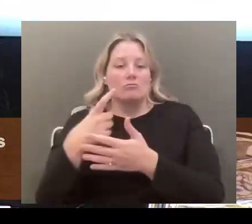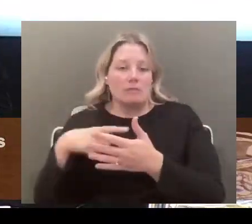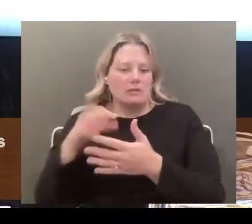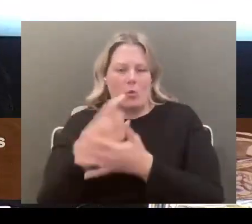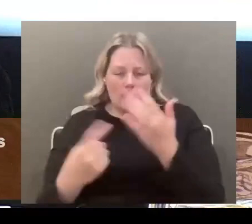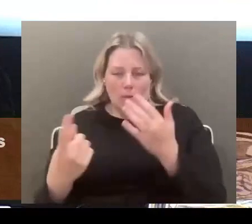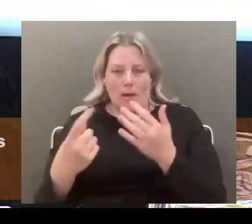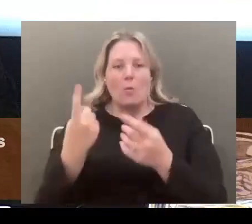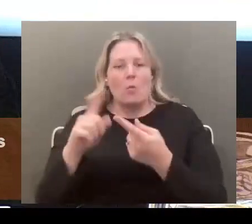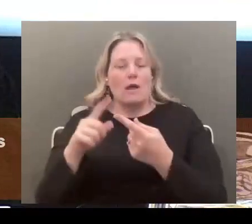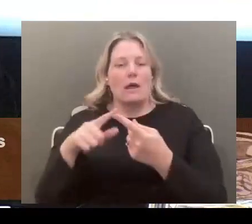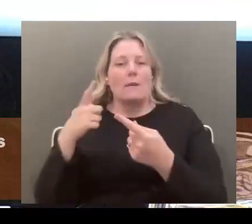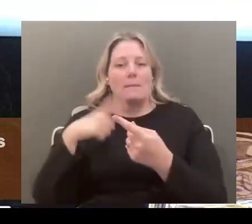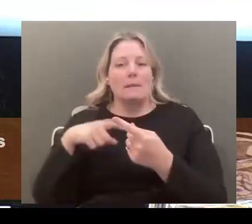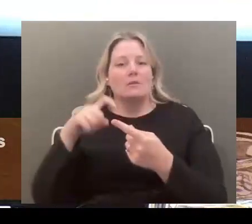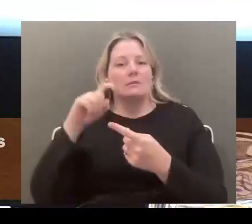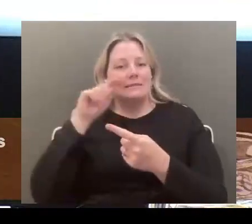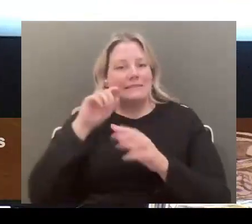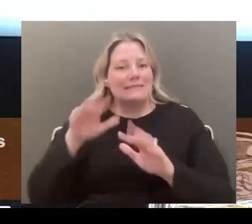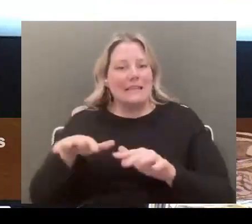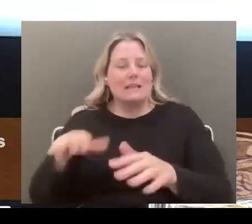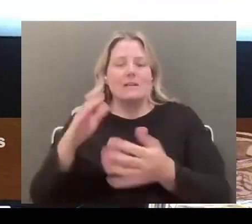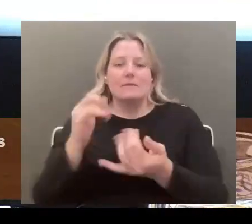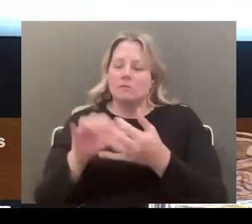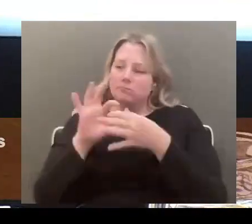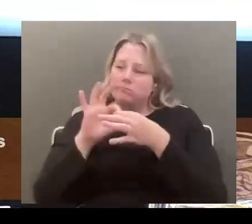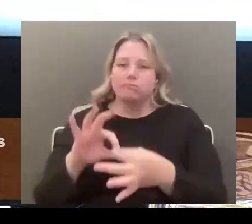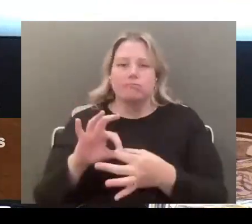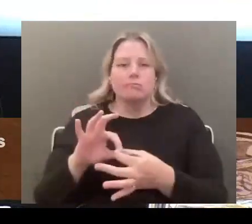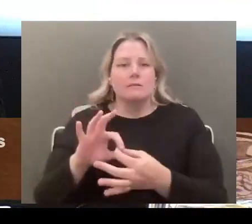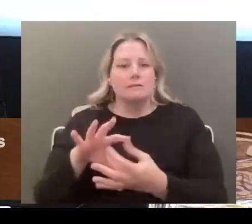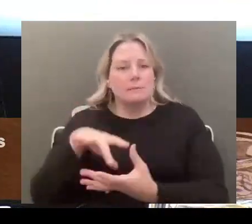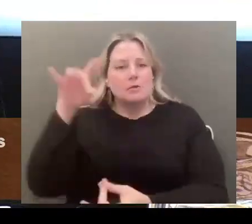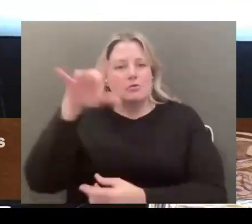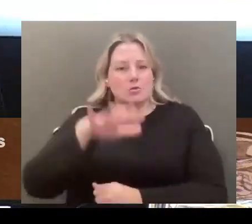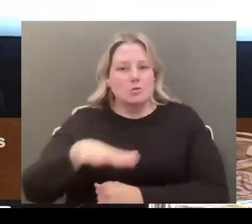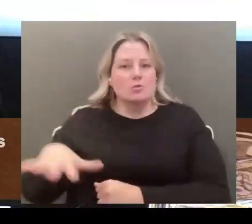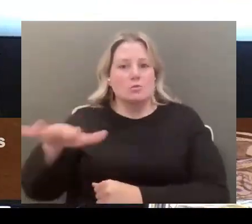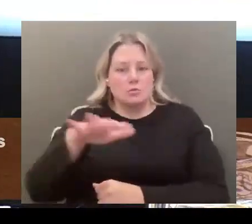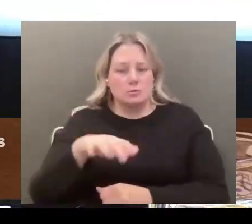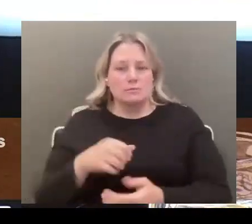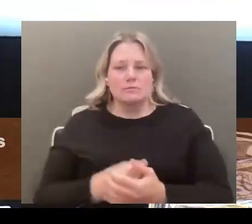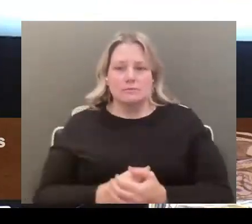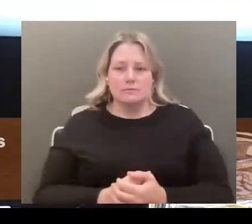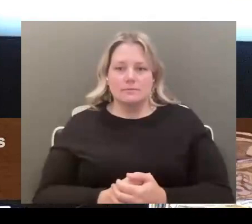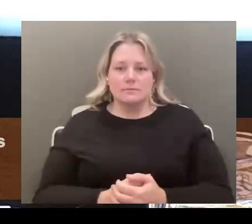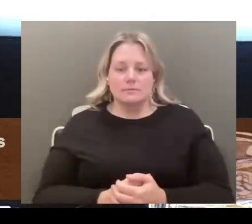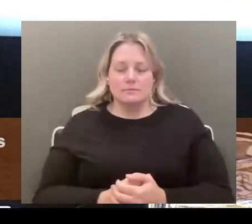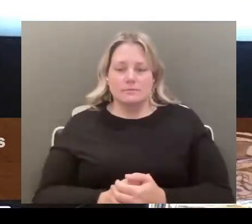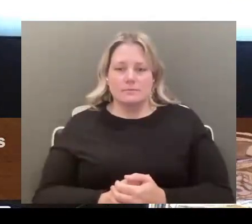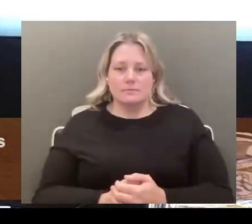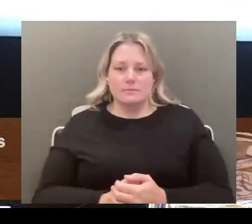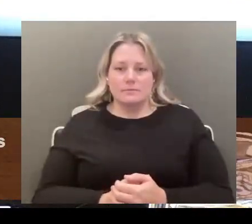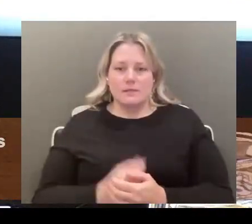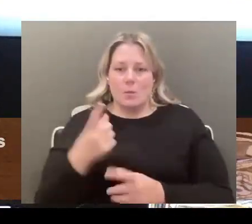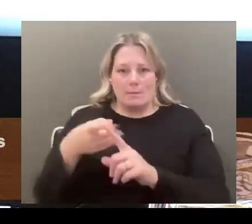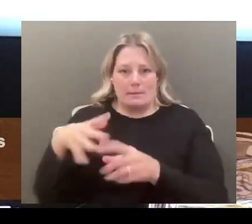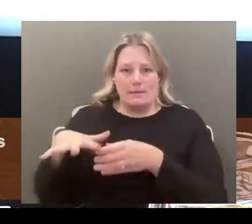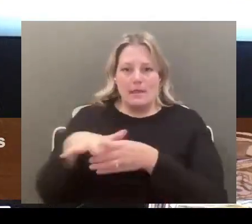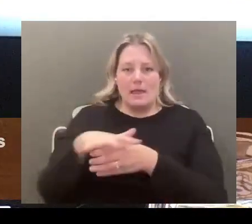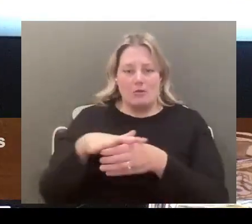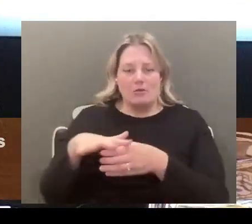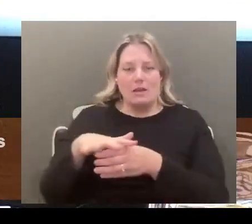values of sea country, in particular Dean Ma. And that remains